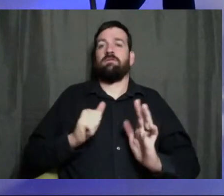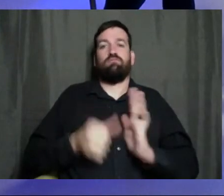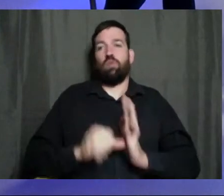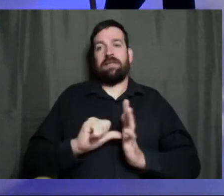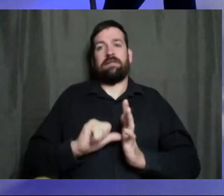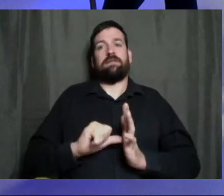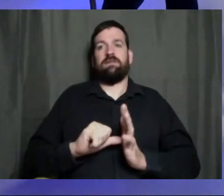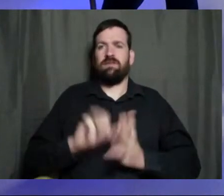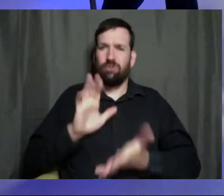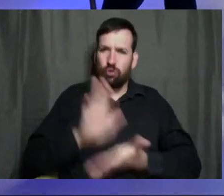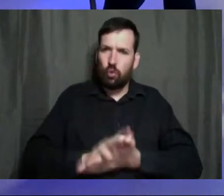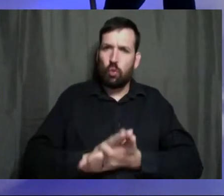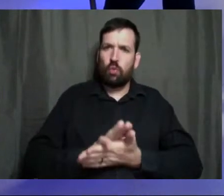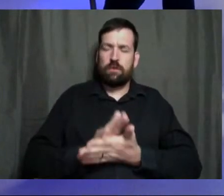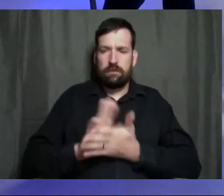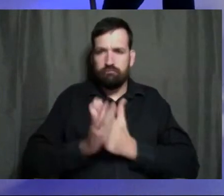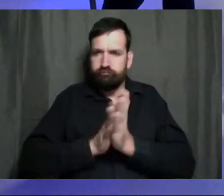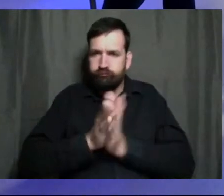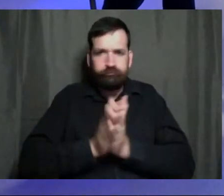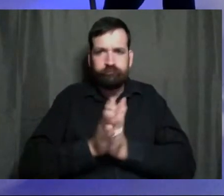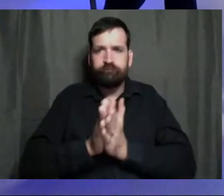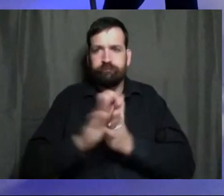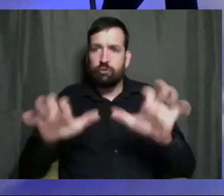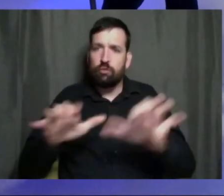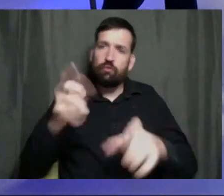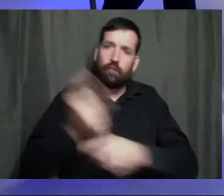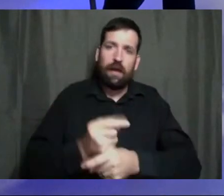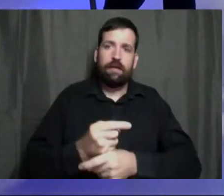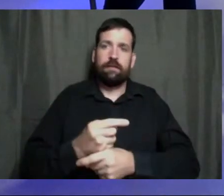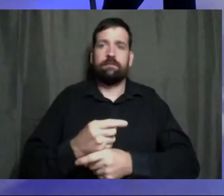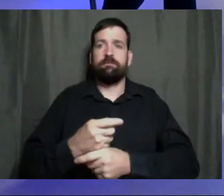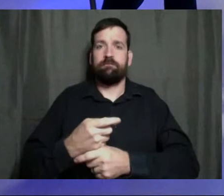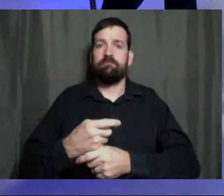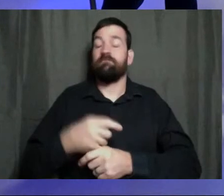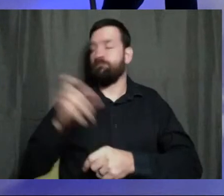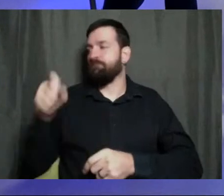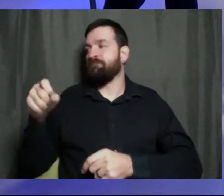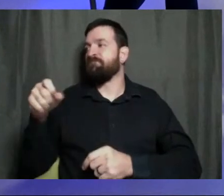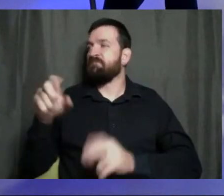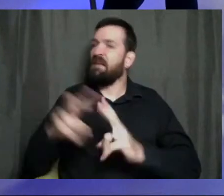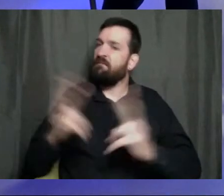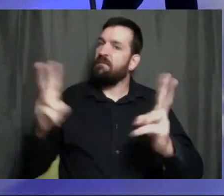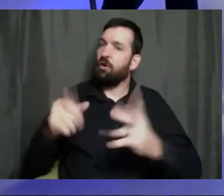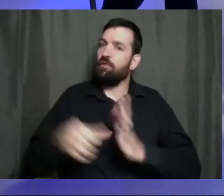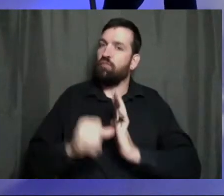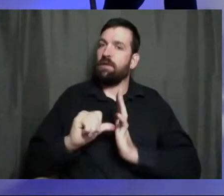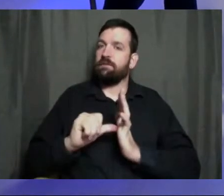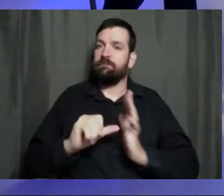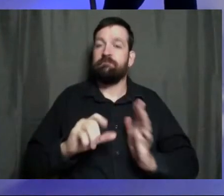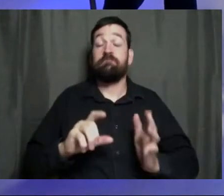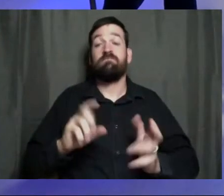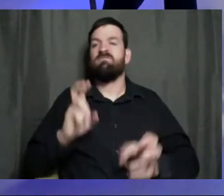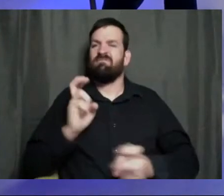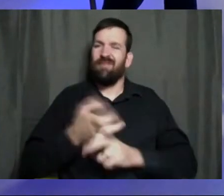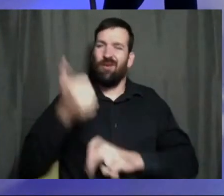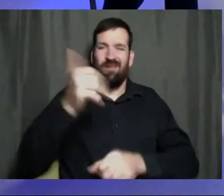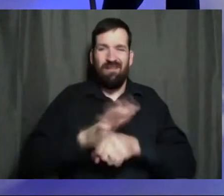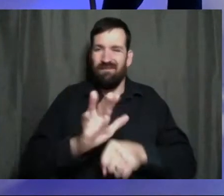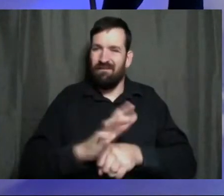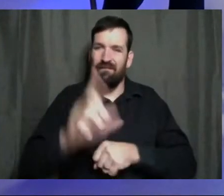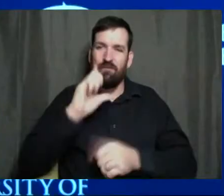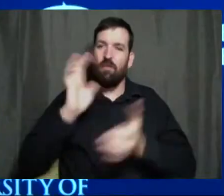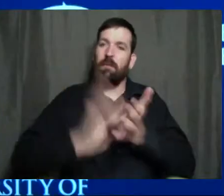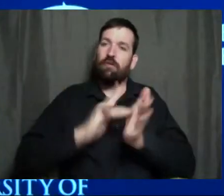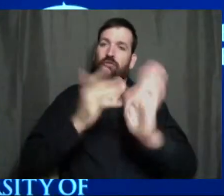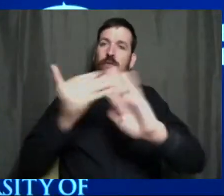to say, hey, we're going to just do this right. Have you noticed that too? It's completely impressive. It's hard enough for us in the medical world to keep up with all the